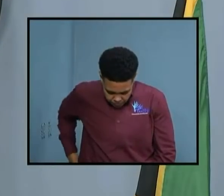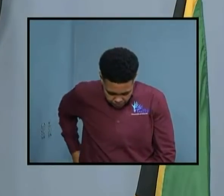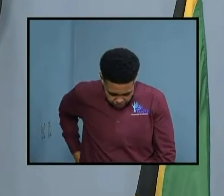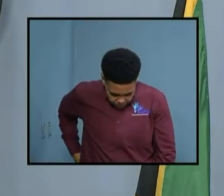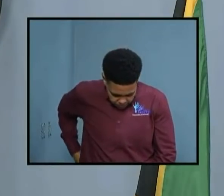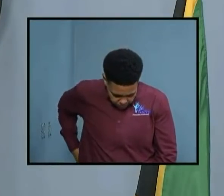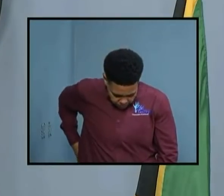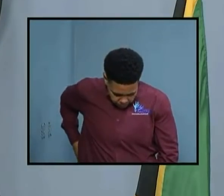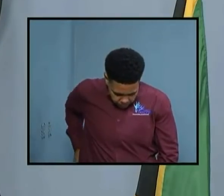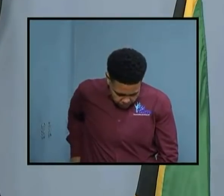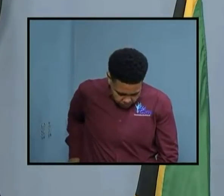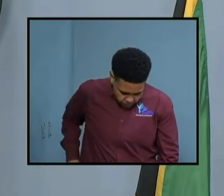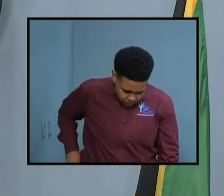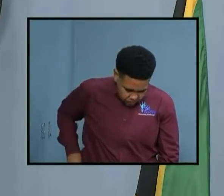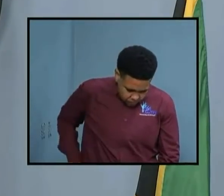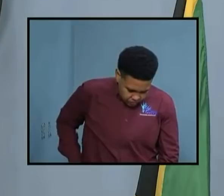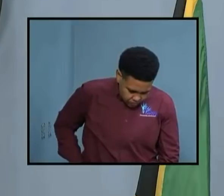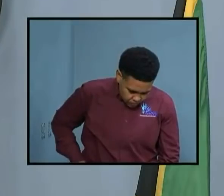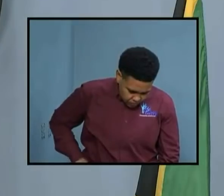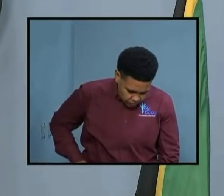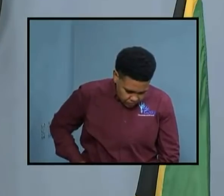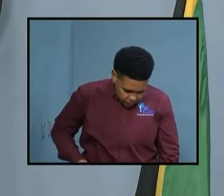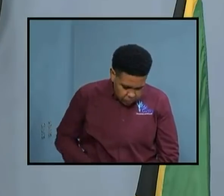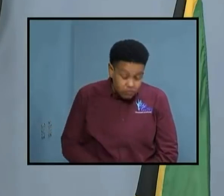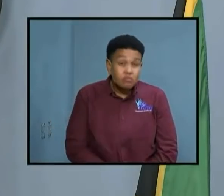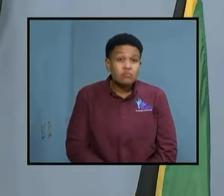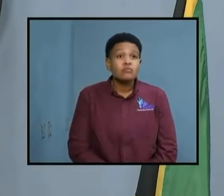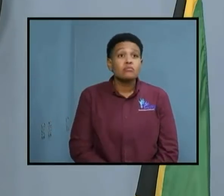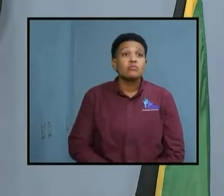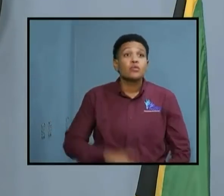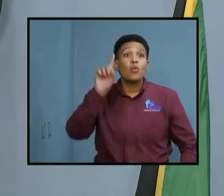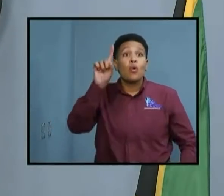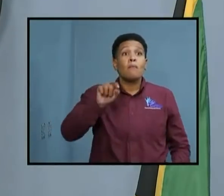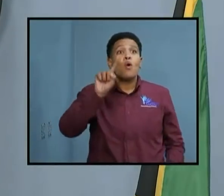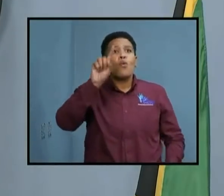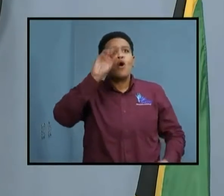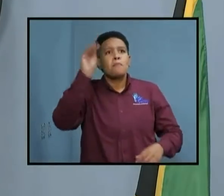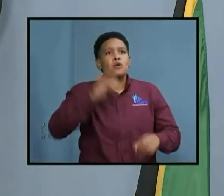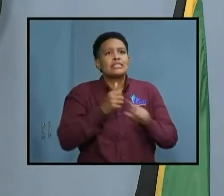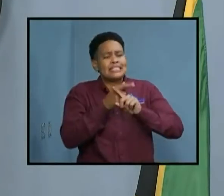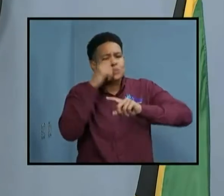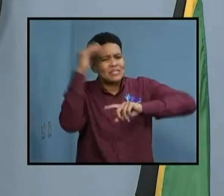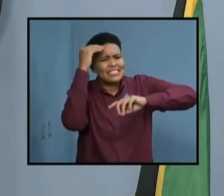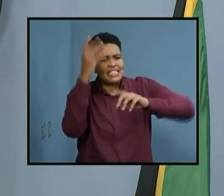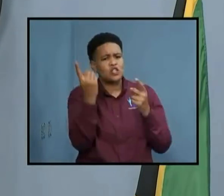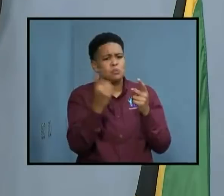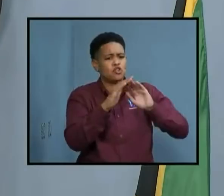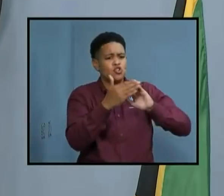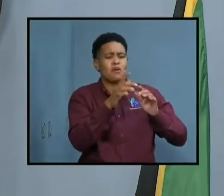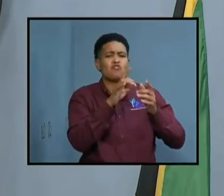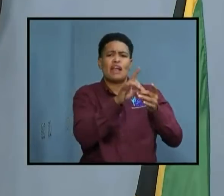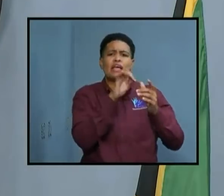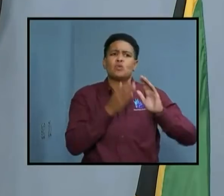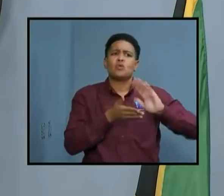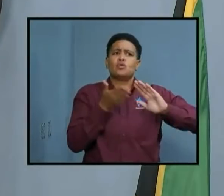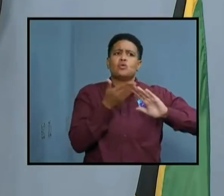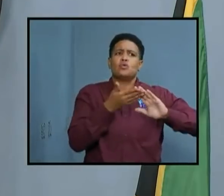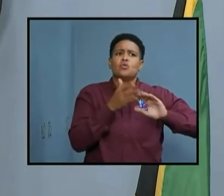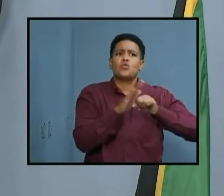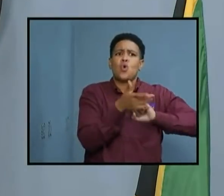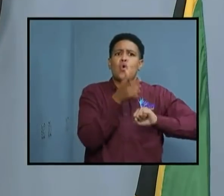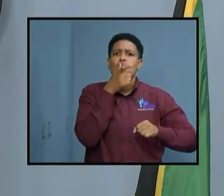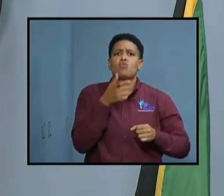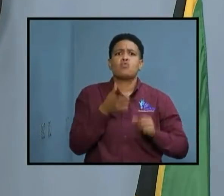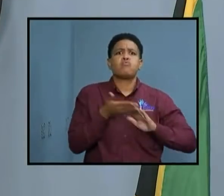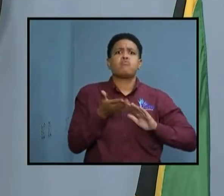1.1%. Prime Minister, if you'd allow me, I'd like to just say something to the country as it relates to active cases. Now, this phase that